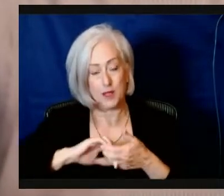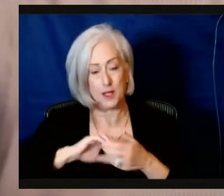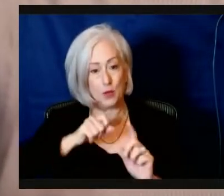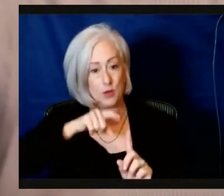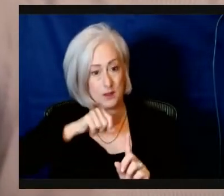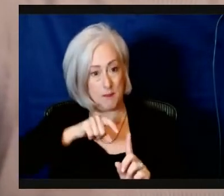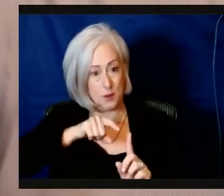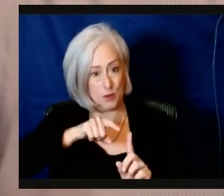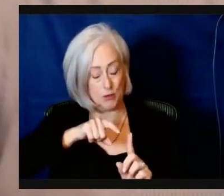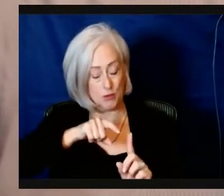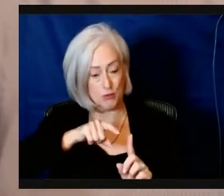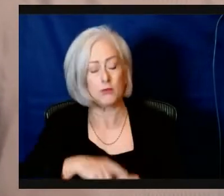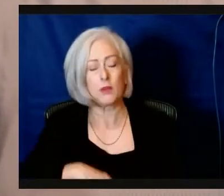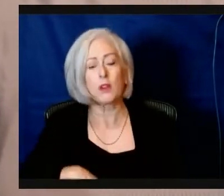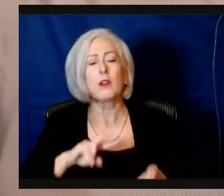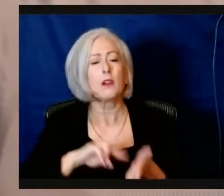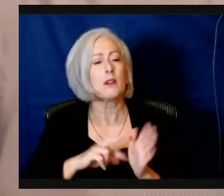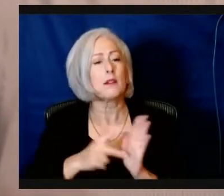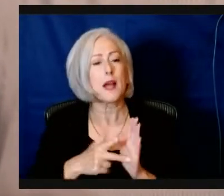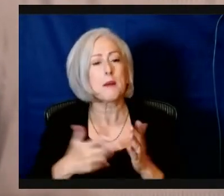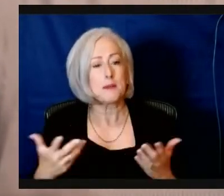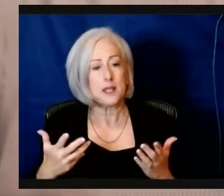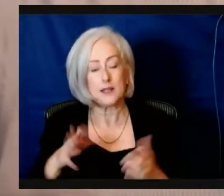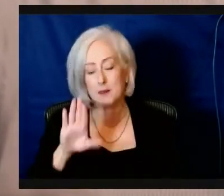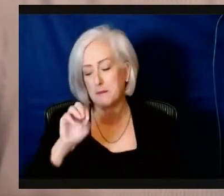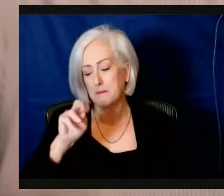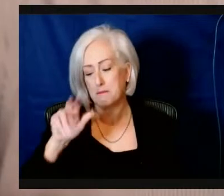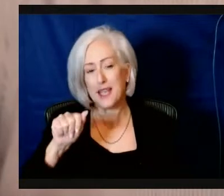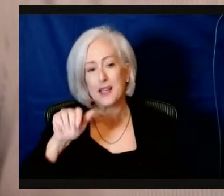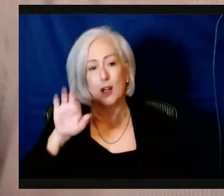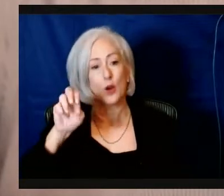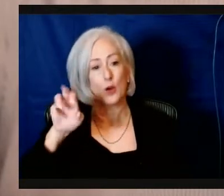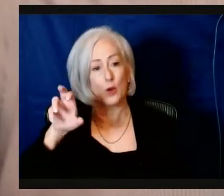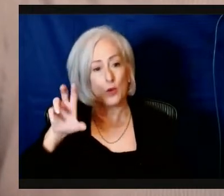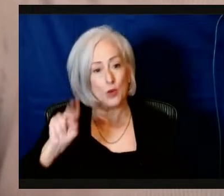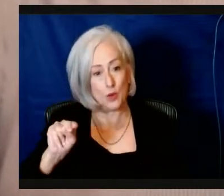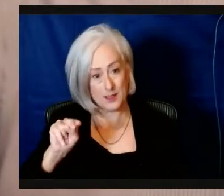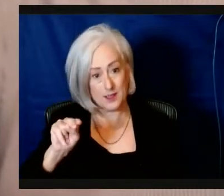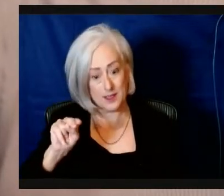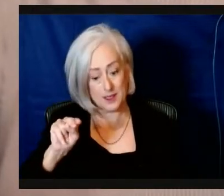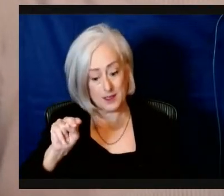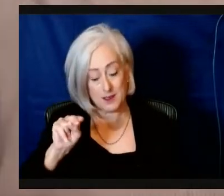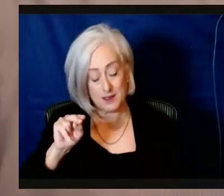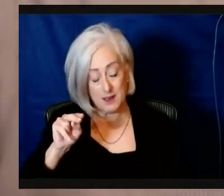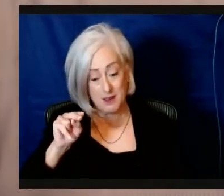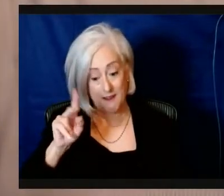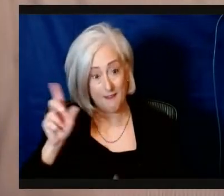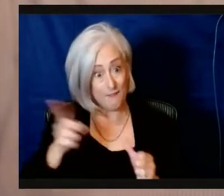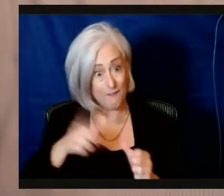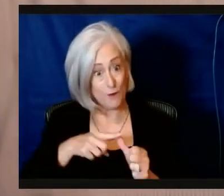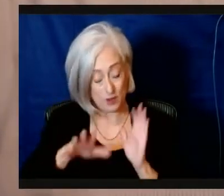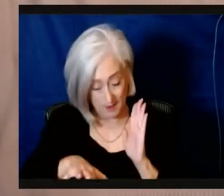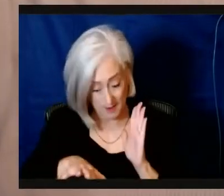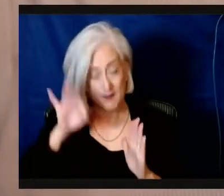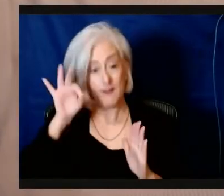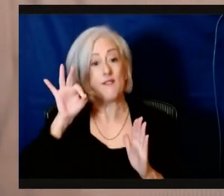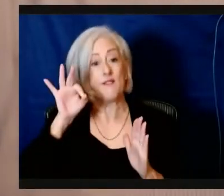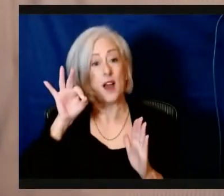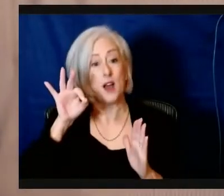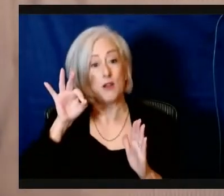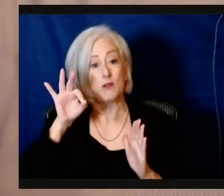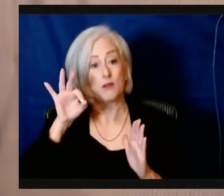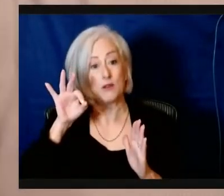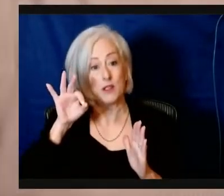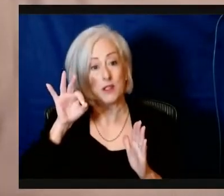nutshell, beta-arrestins are, when they were initially discovered, were shown to desensitize